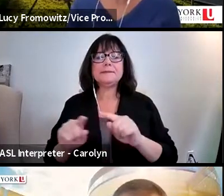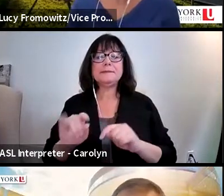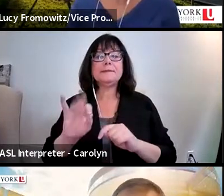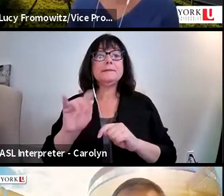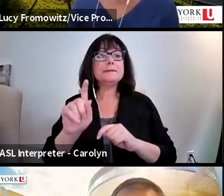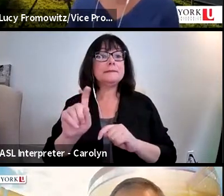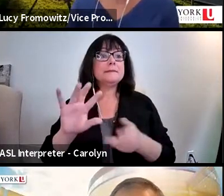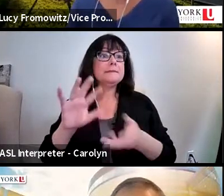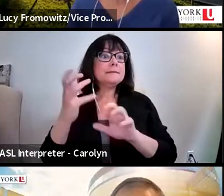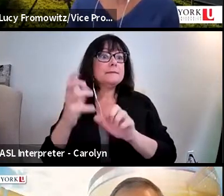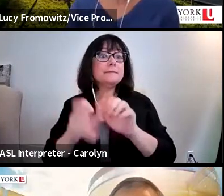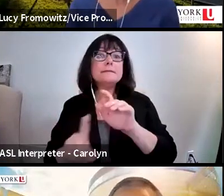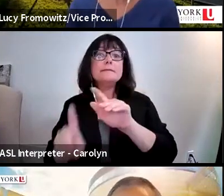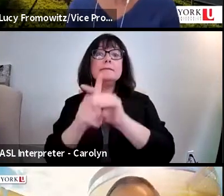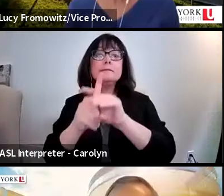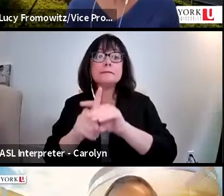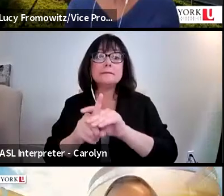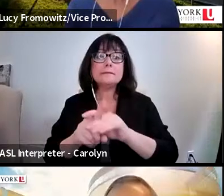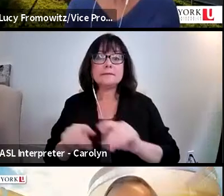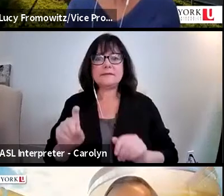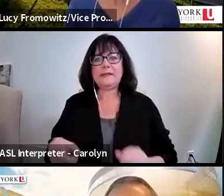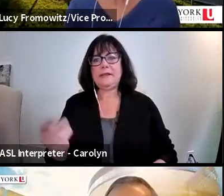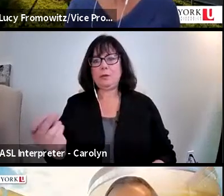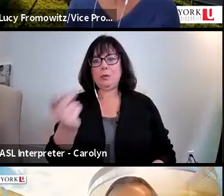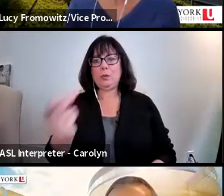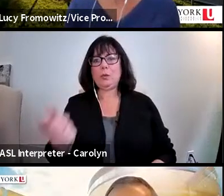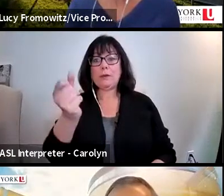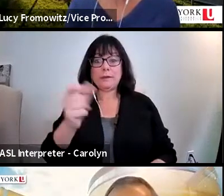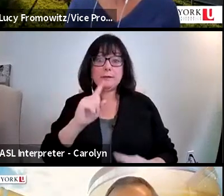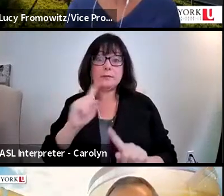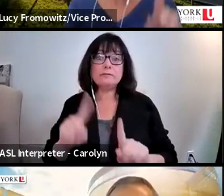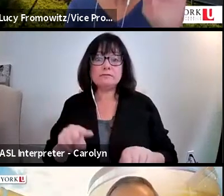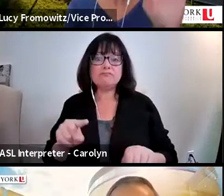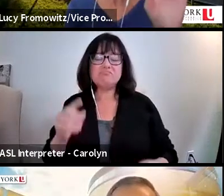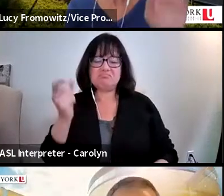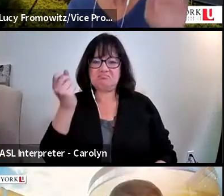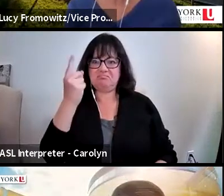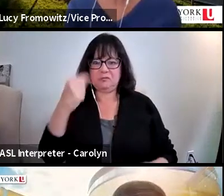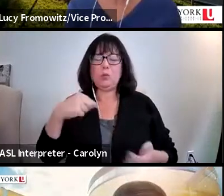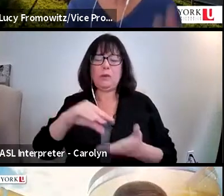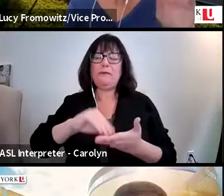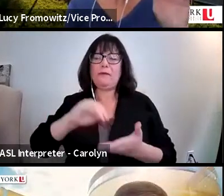problems has definitely been heard. That's a lesson learned.